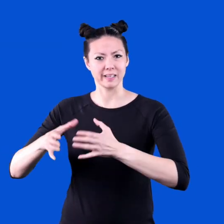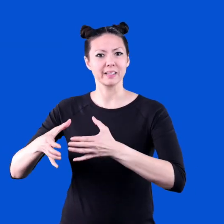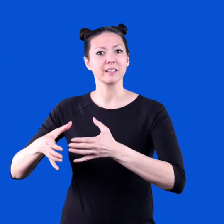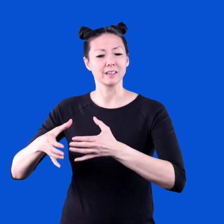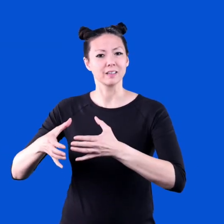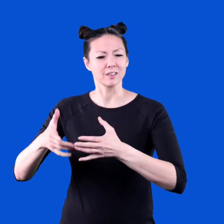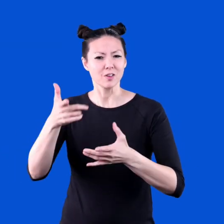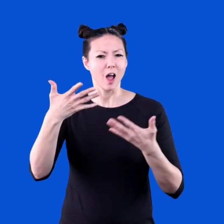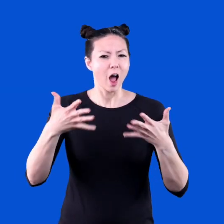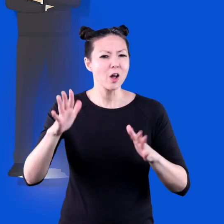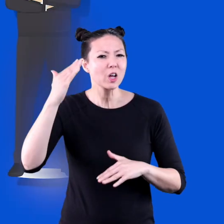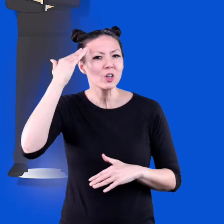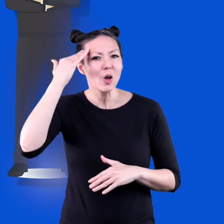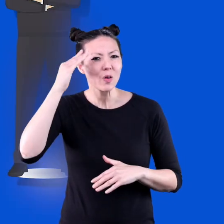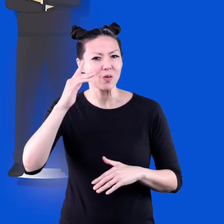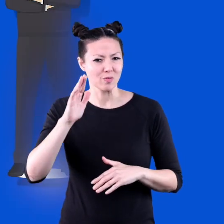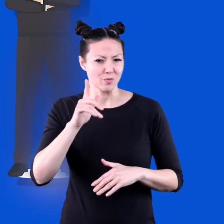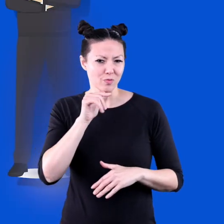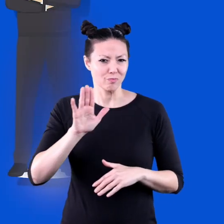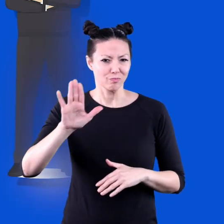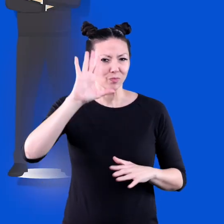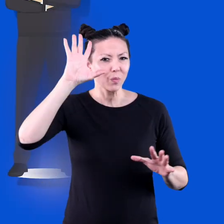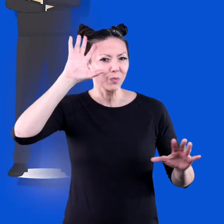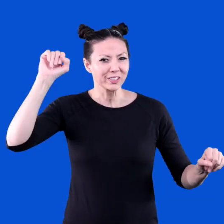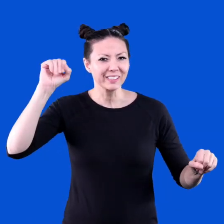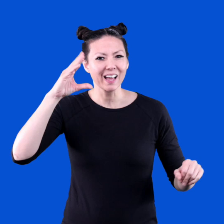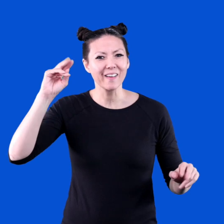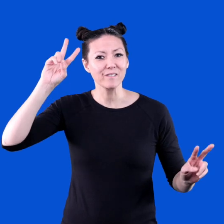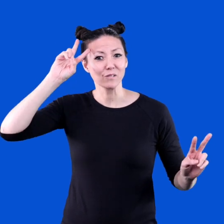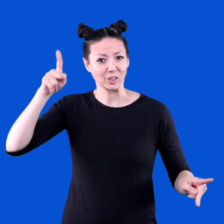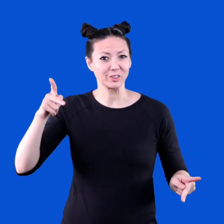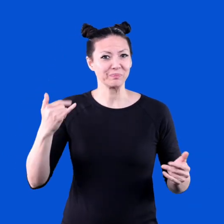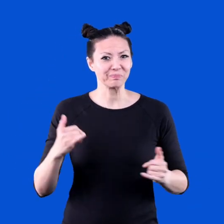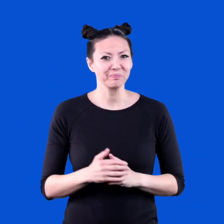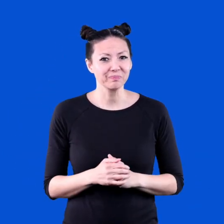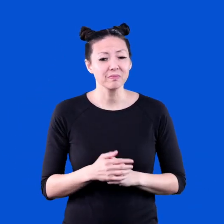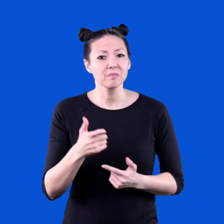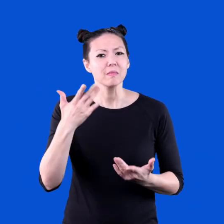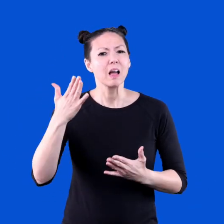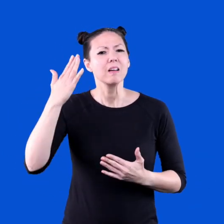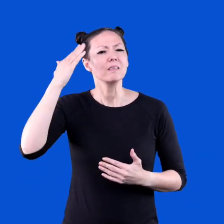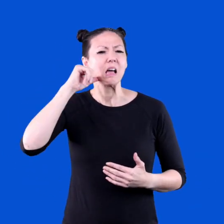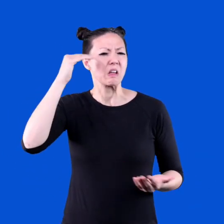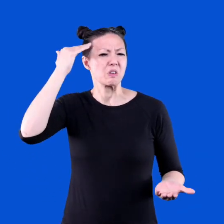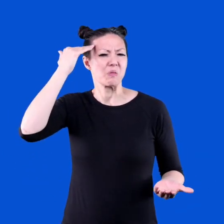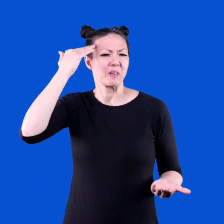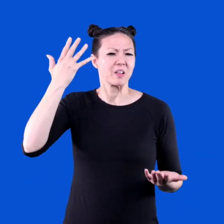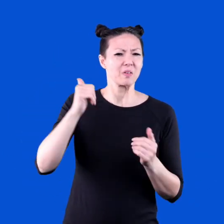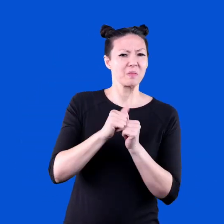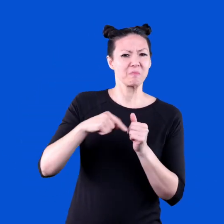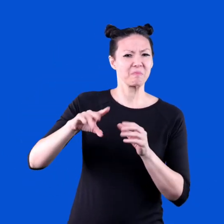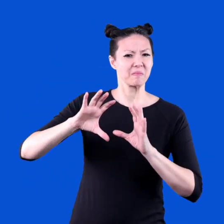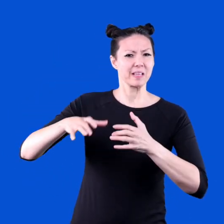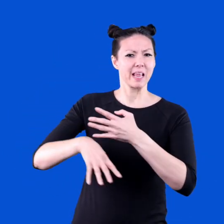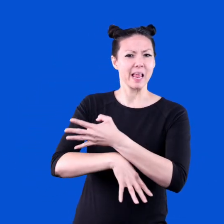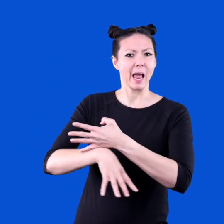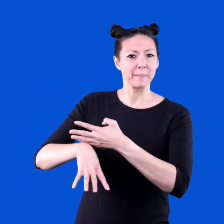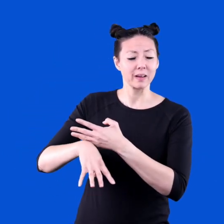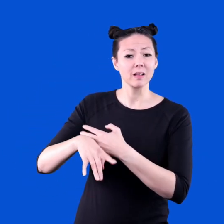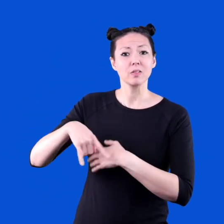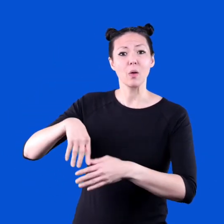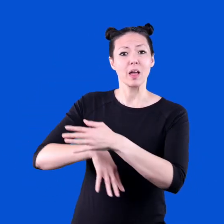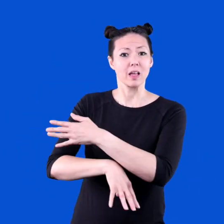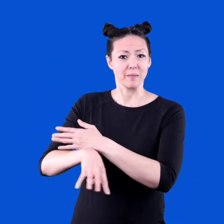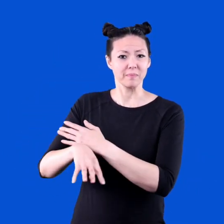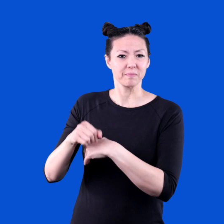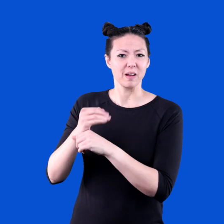already know who the President and Vice President are, but you might not be familiar with the Cabinet. The Cabinet is made